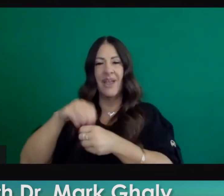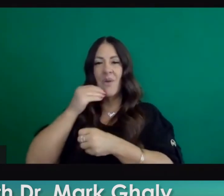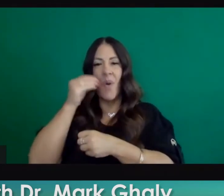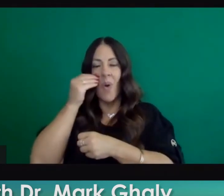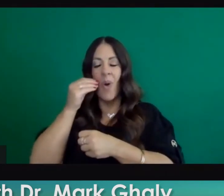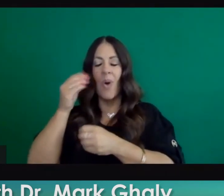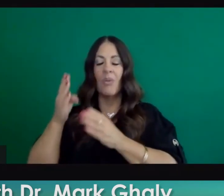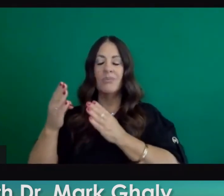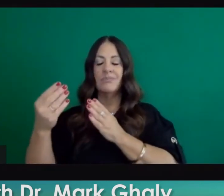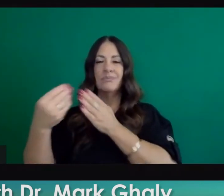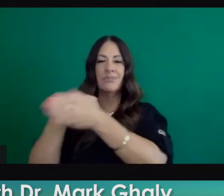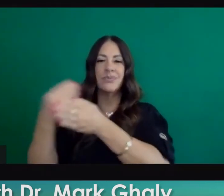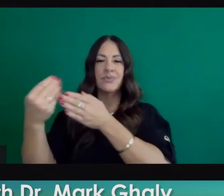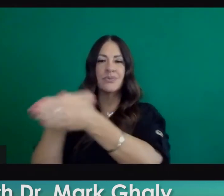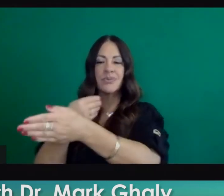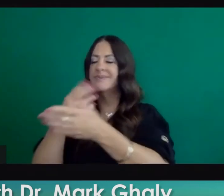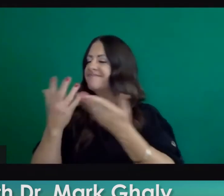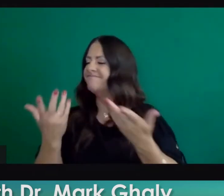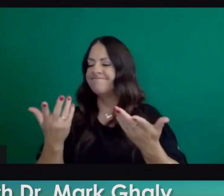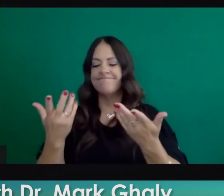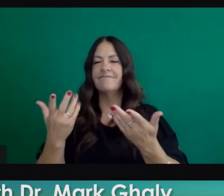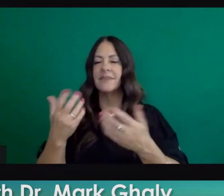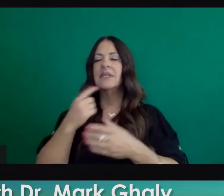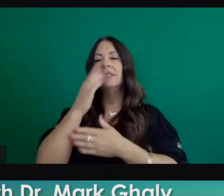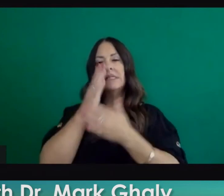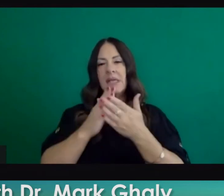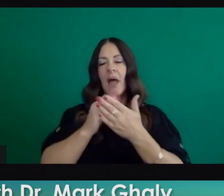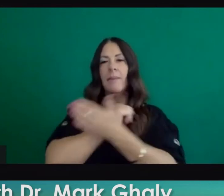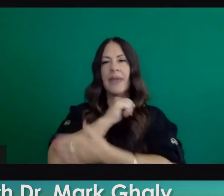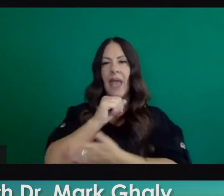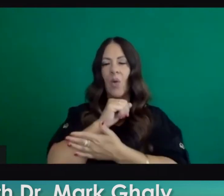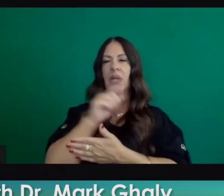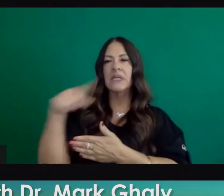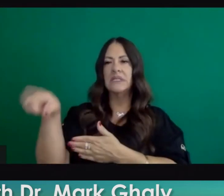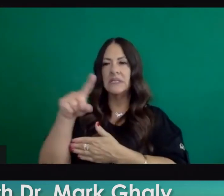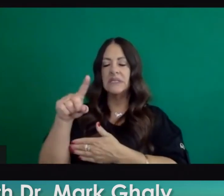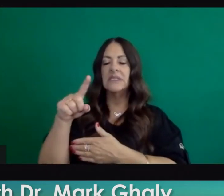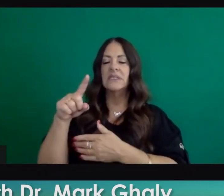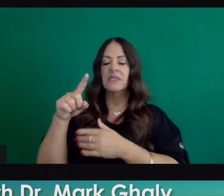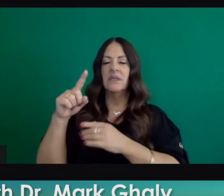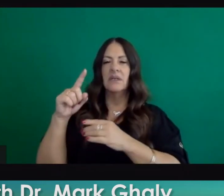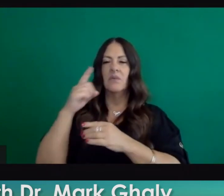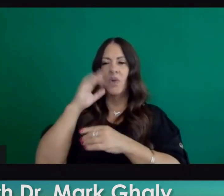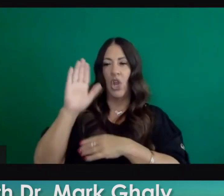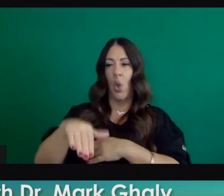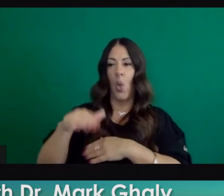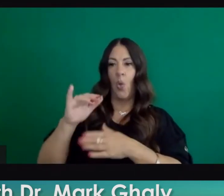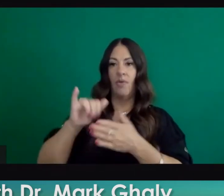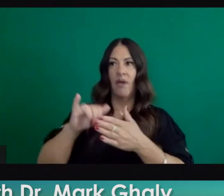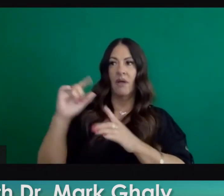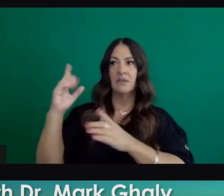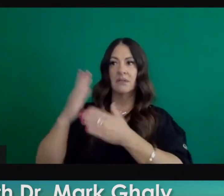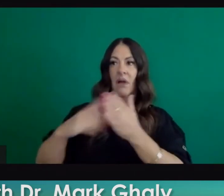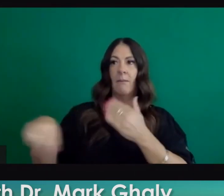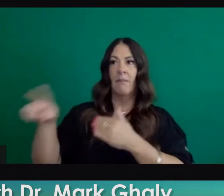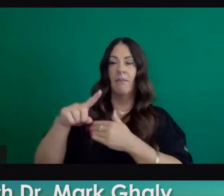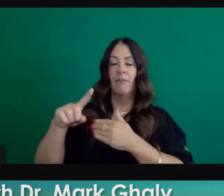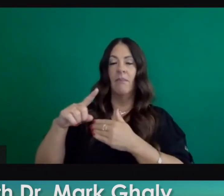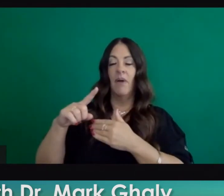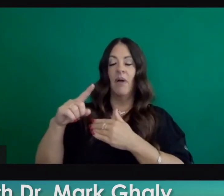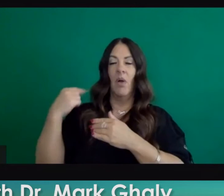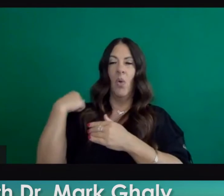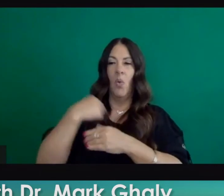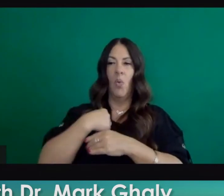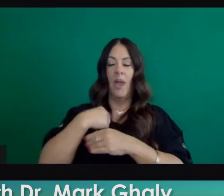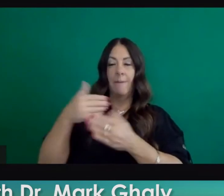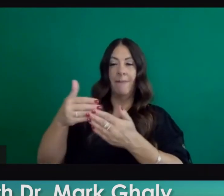counties continue to move about 5 weeks after we started with some of our early fire activity in California gives